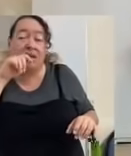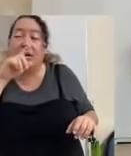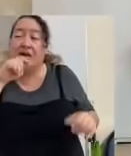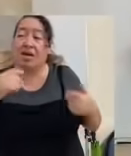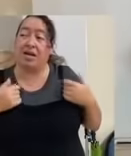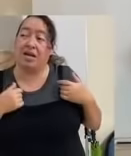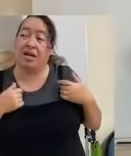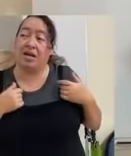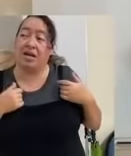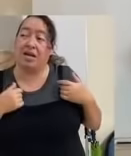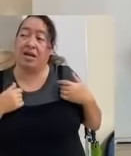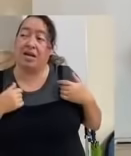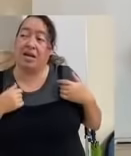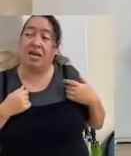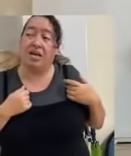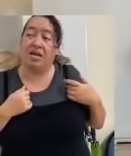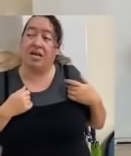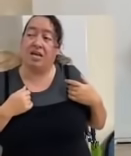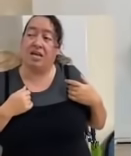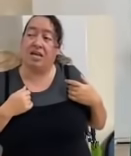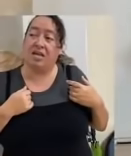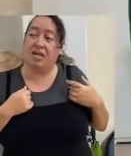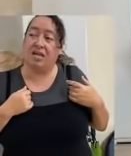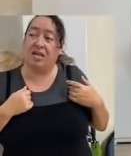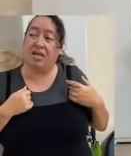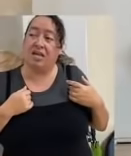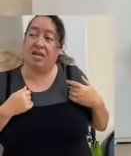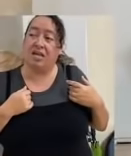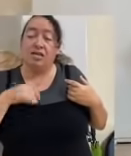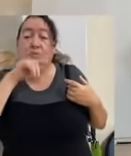hanging on the bird. You know that the bird cannot fly.